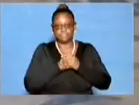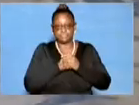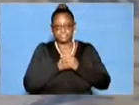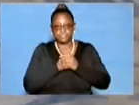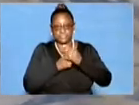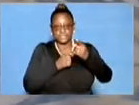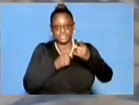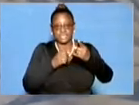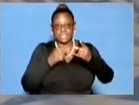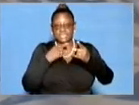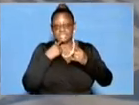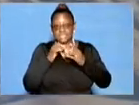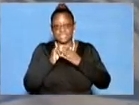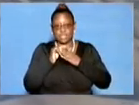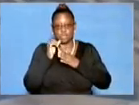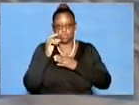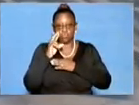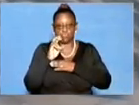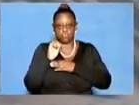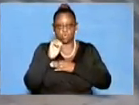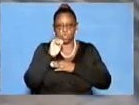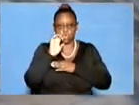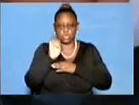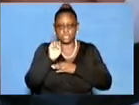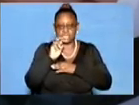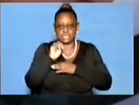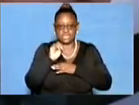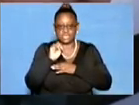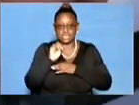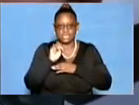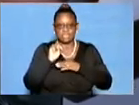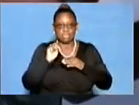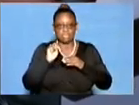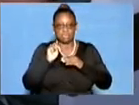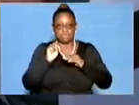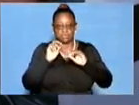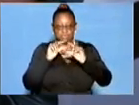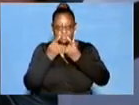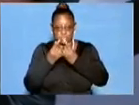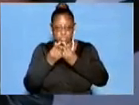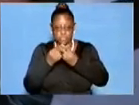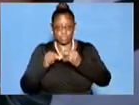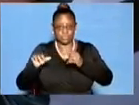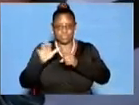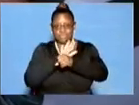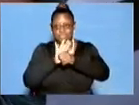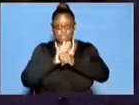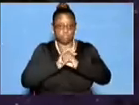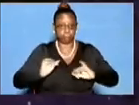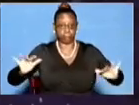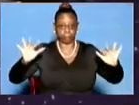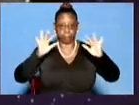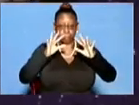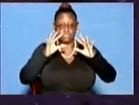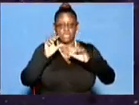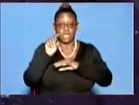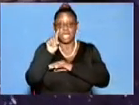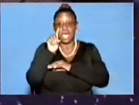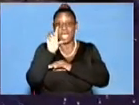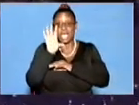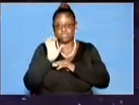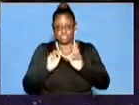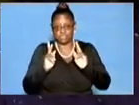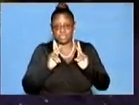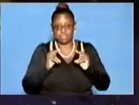The convention center at the Rosen Resort in Orlando, Florida, was filled to capacity as hundreds of people, more than